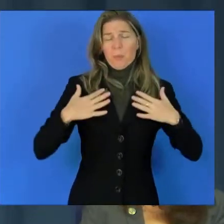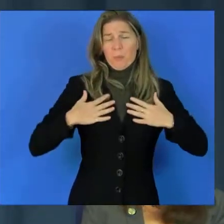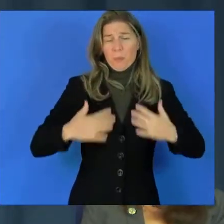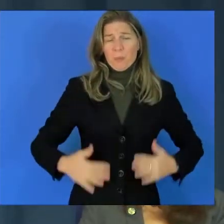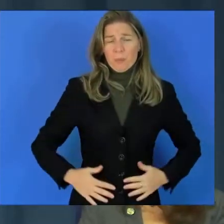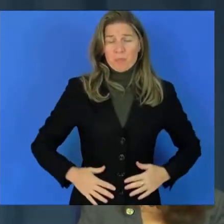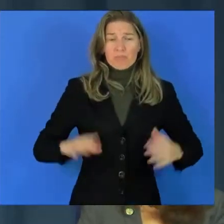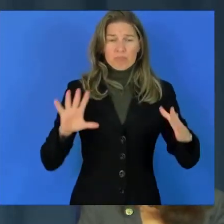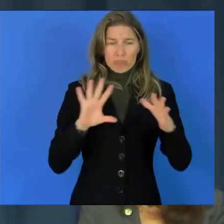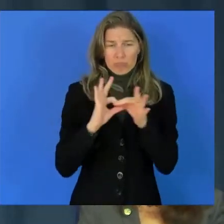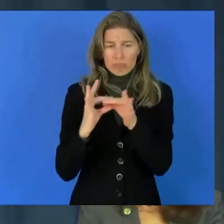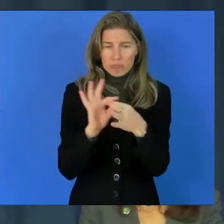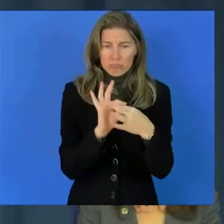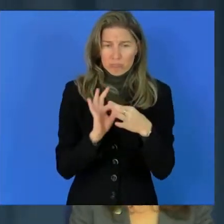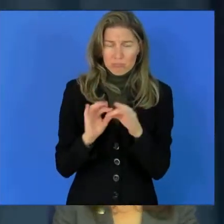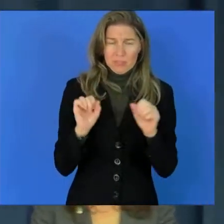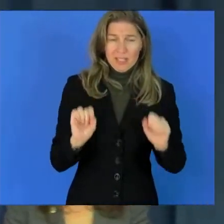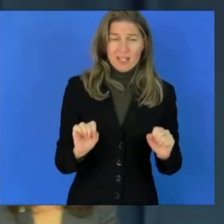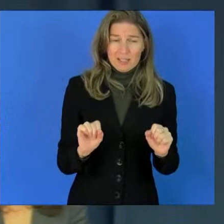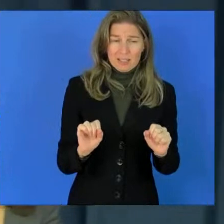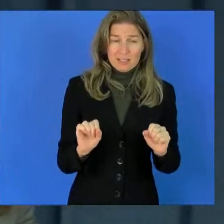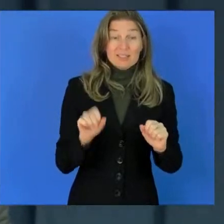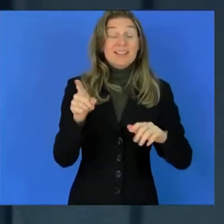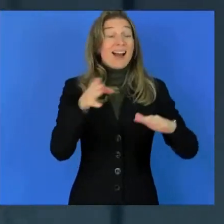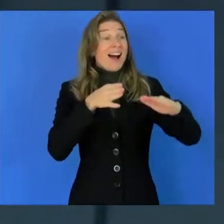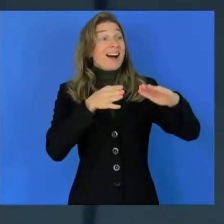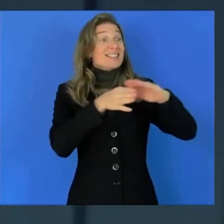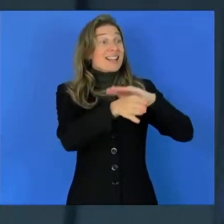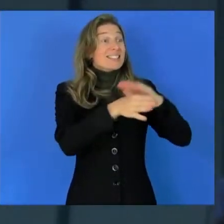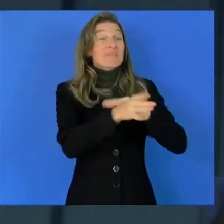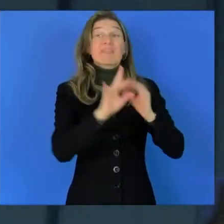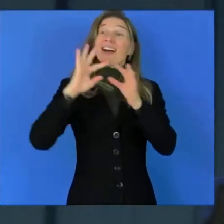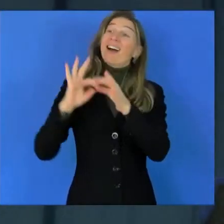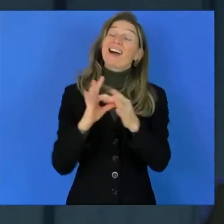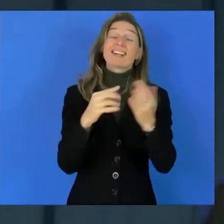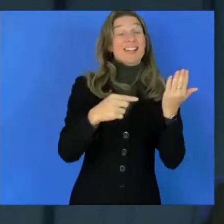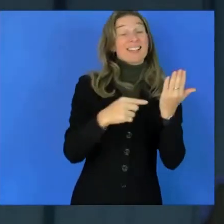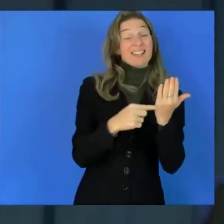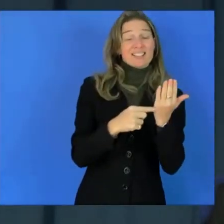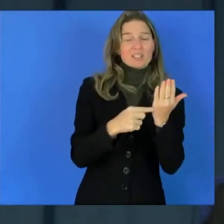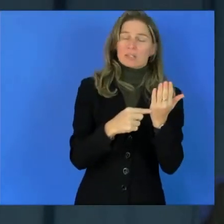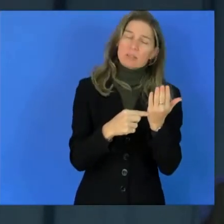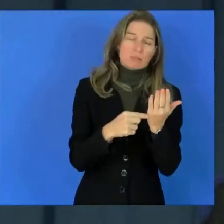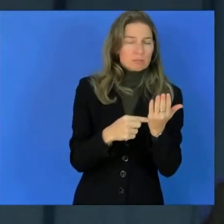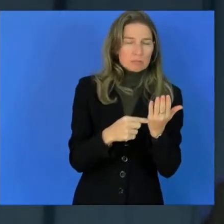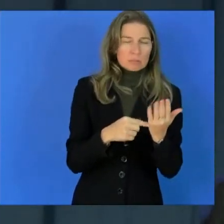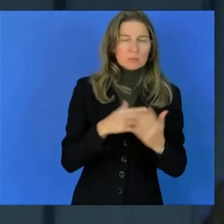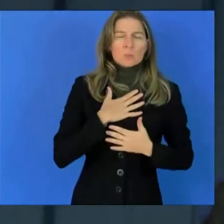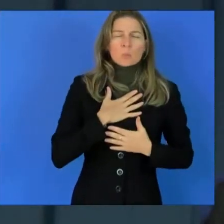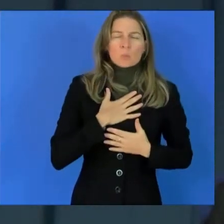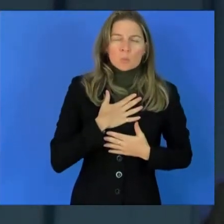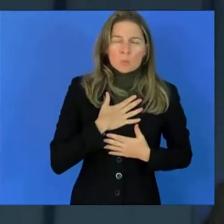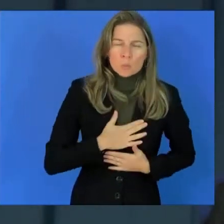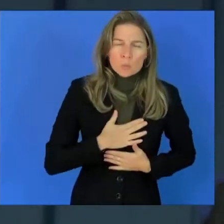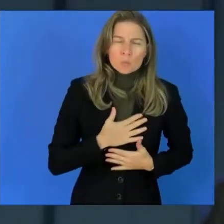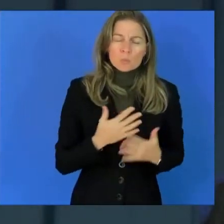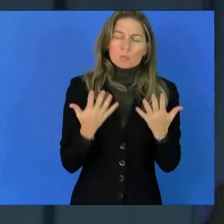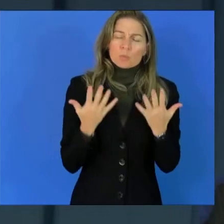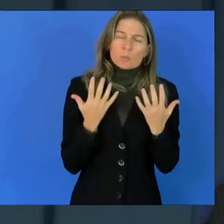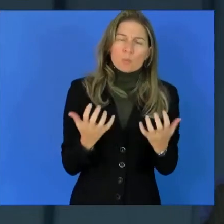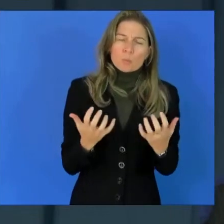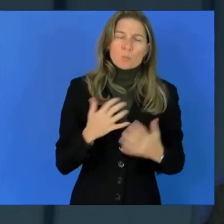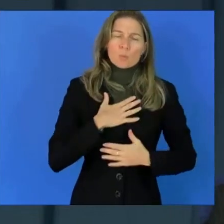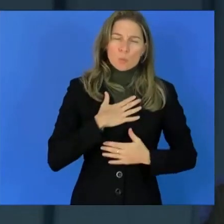Accessibility is not about the technology, but it is a will and a mindset to make it something for